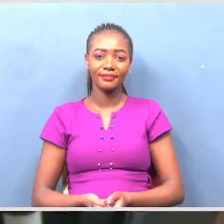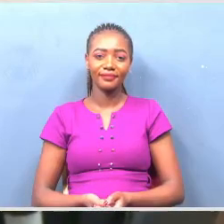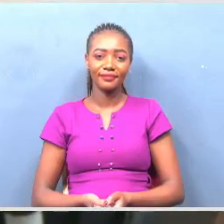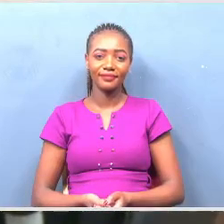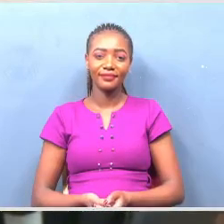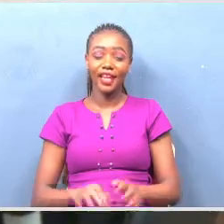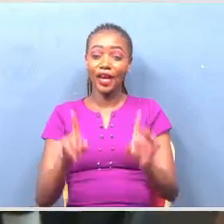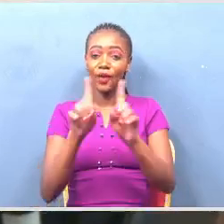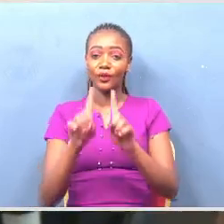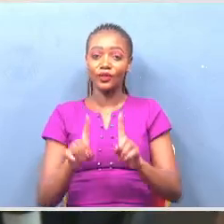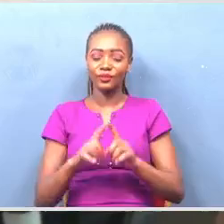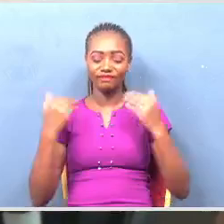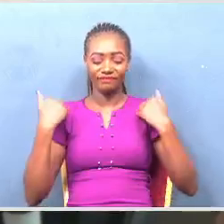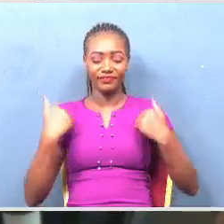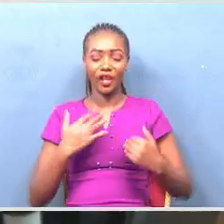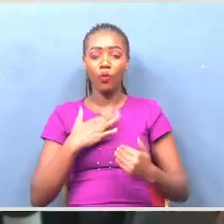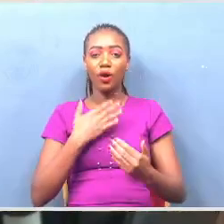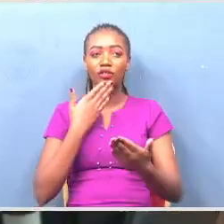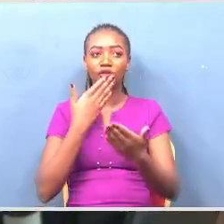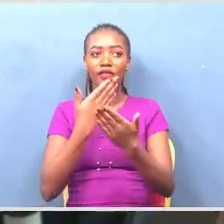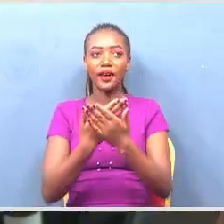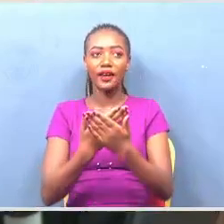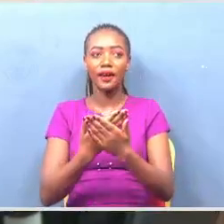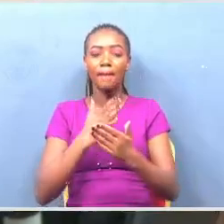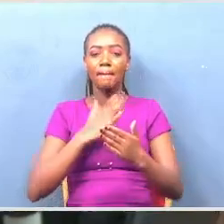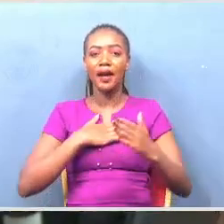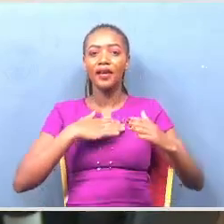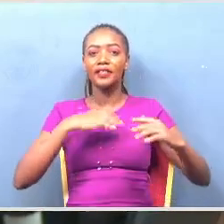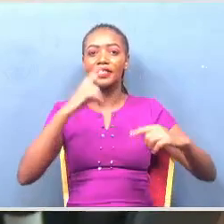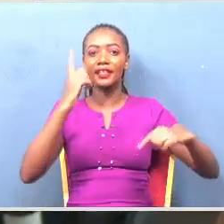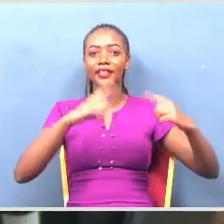I want to thank my worthy competitor,